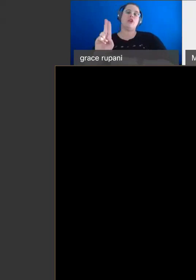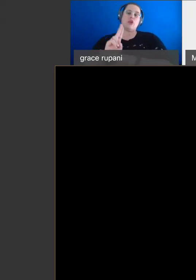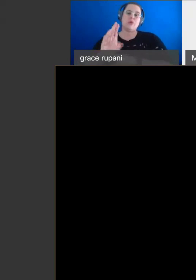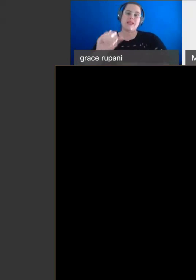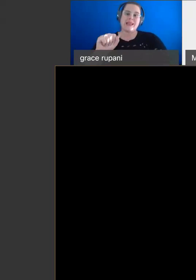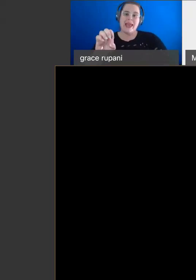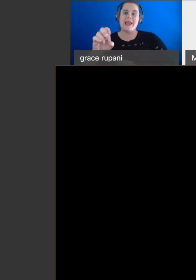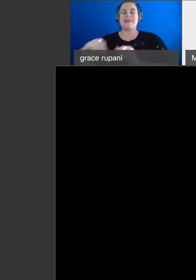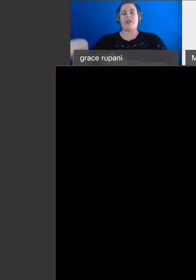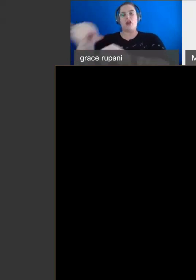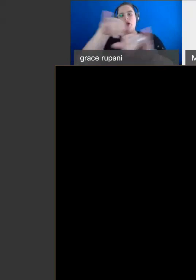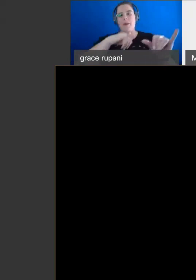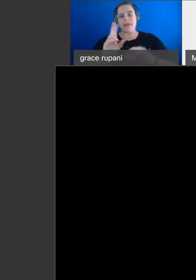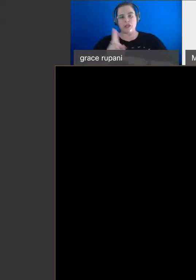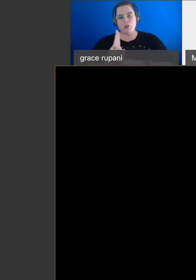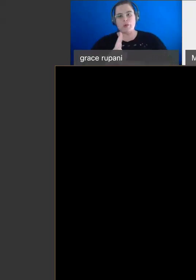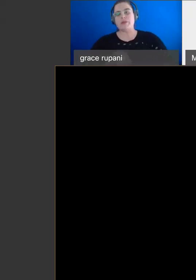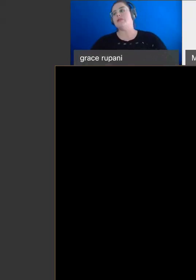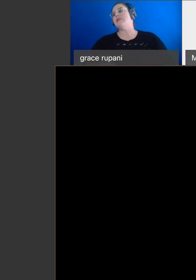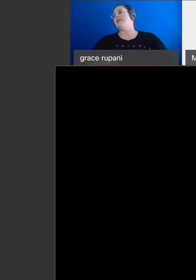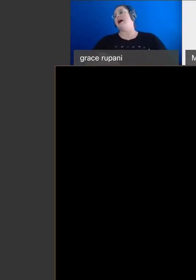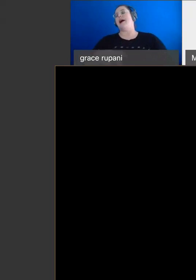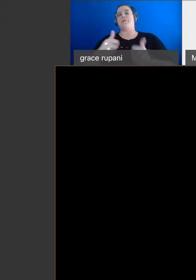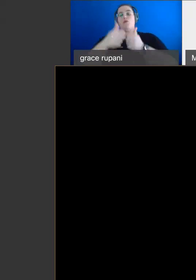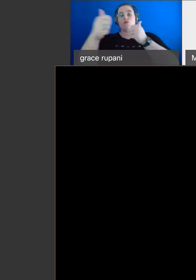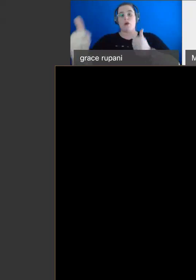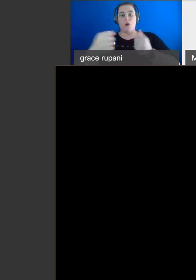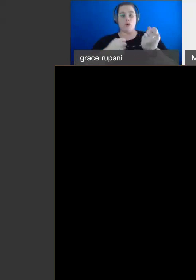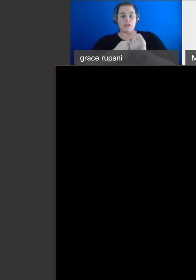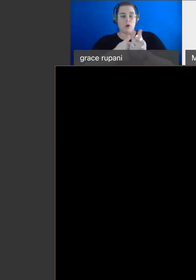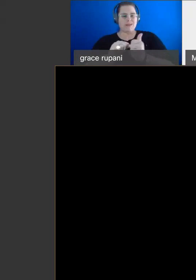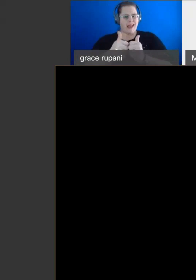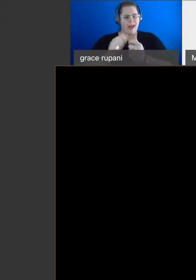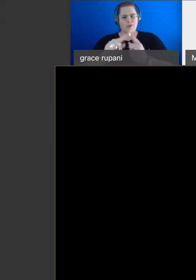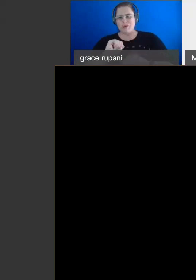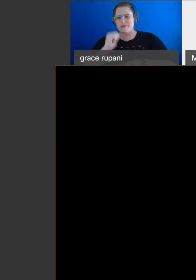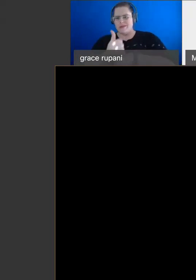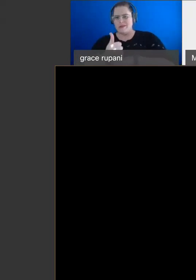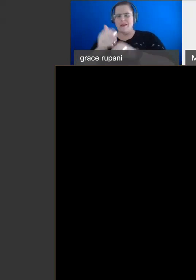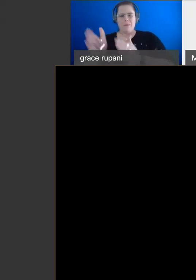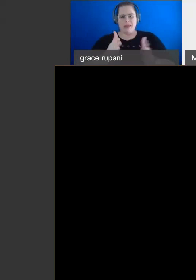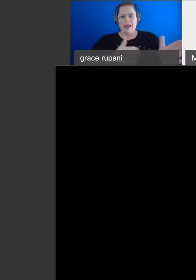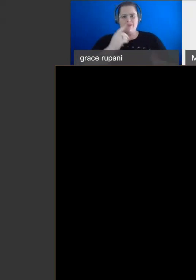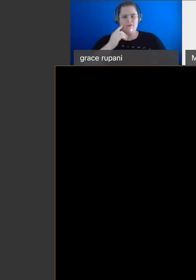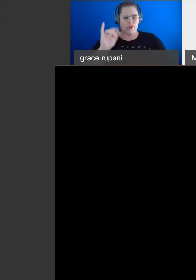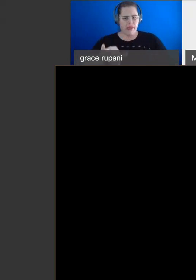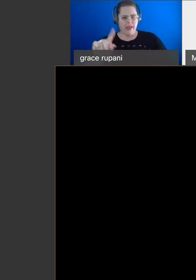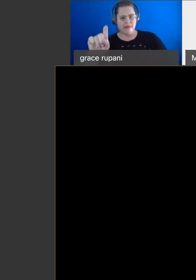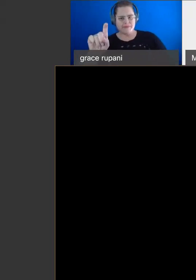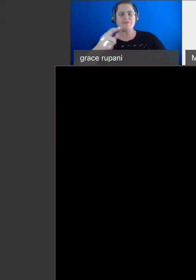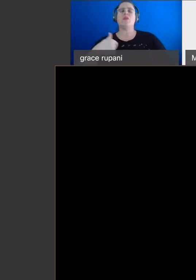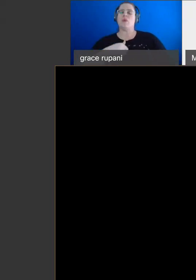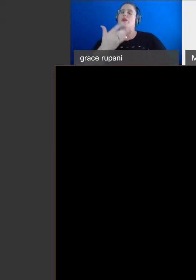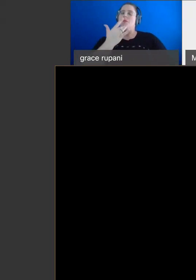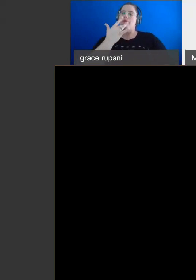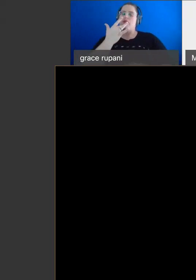how to effectively plan and implement remote supports. Really, want to provide our stakeholders with best practices around